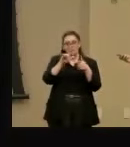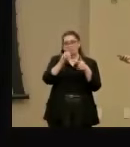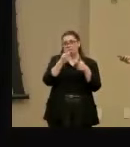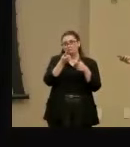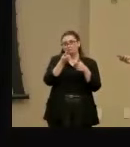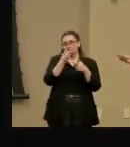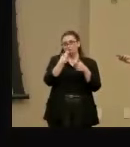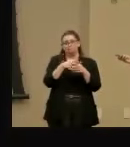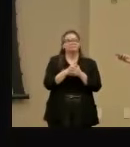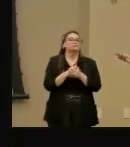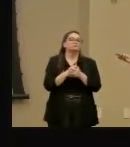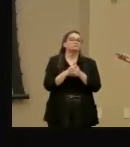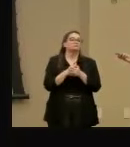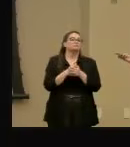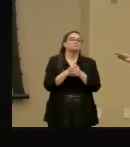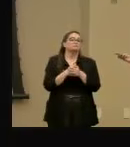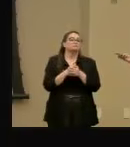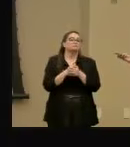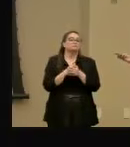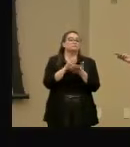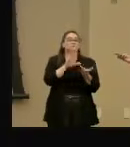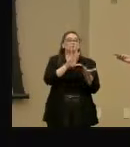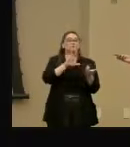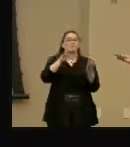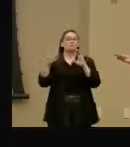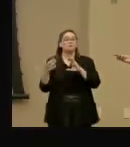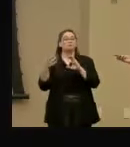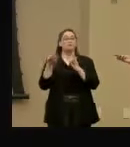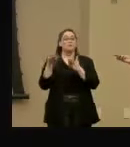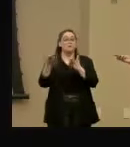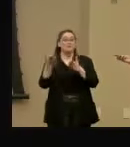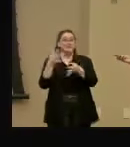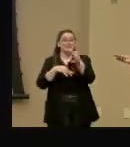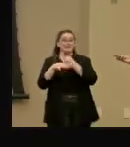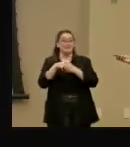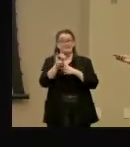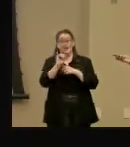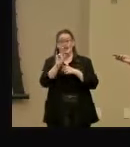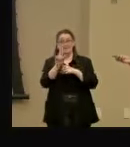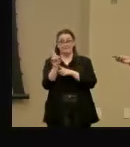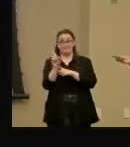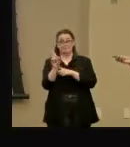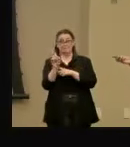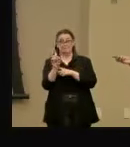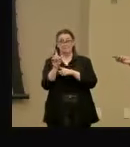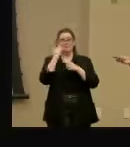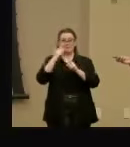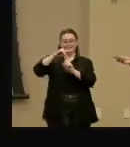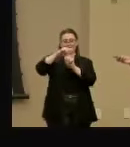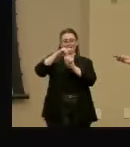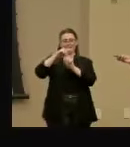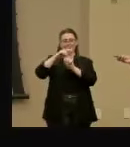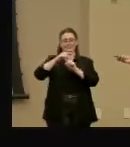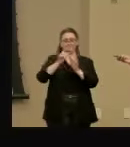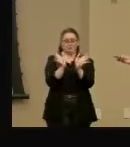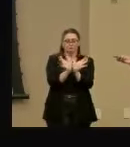control. Now, on the flip side, what is recommended is the IUD, which is the little T-shaped device